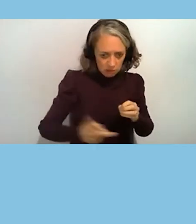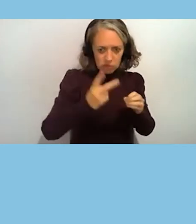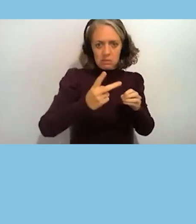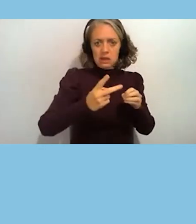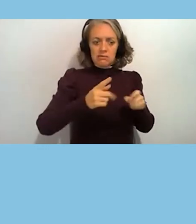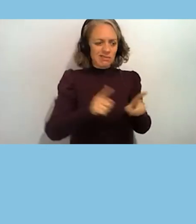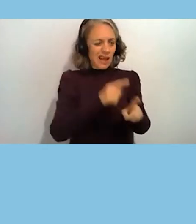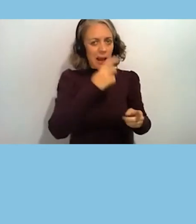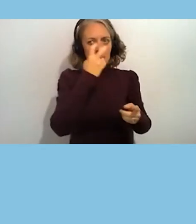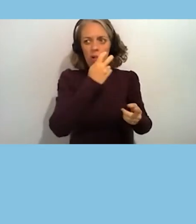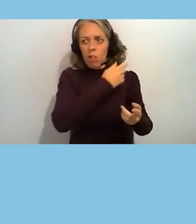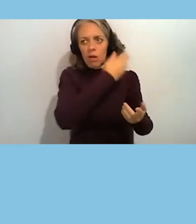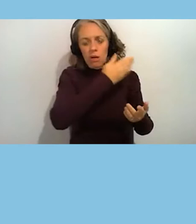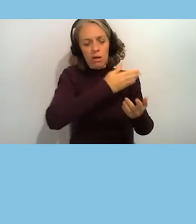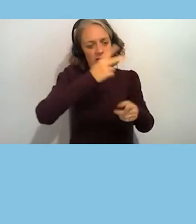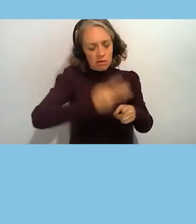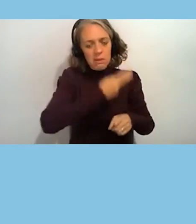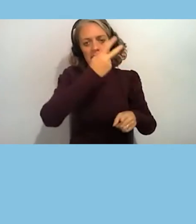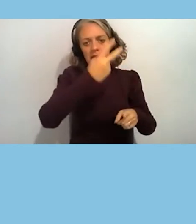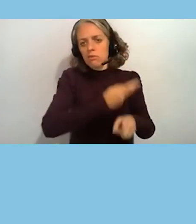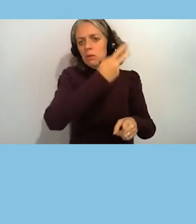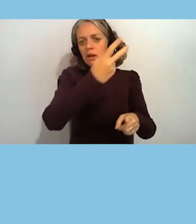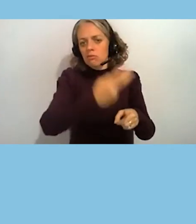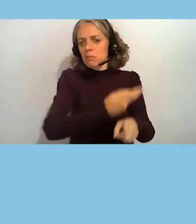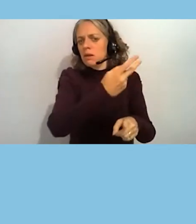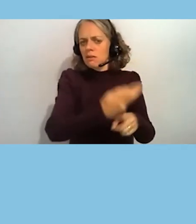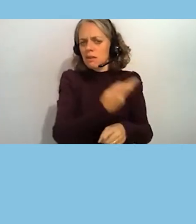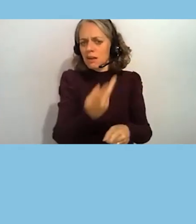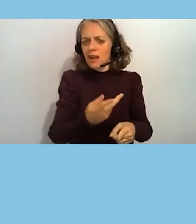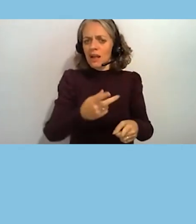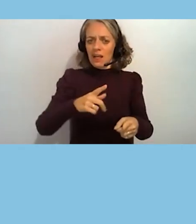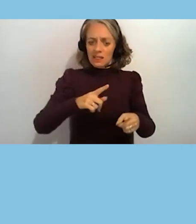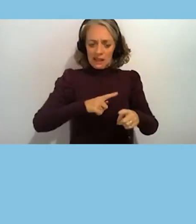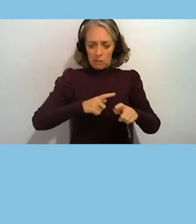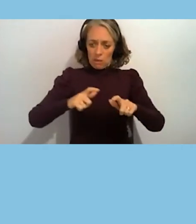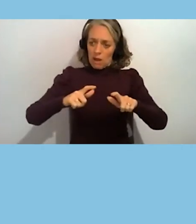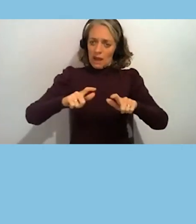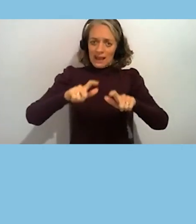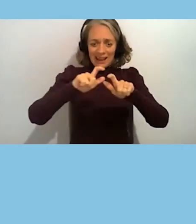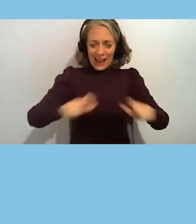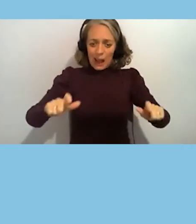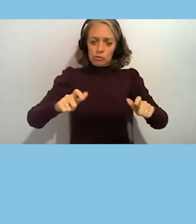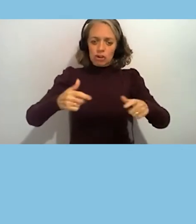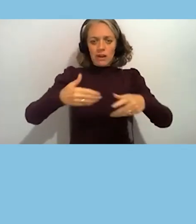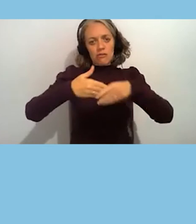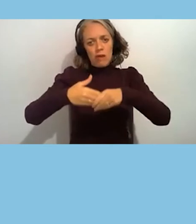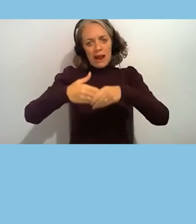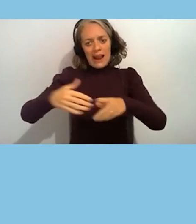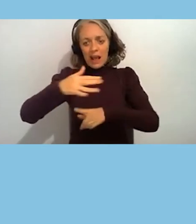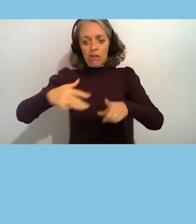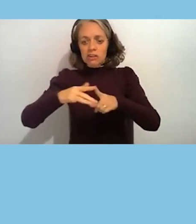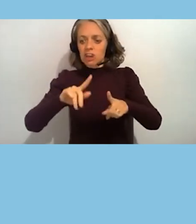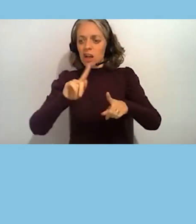things are, the status quo. This is why caption-friendly ecology cannot happen merely by shifting the